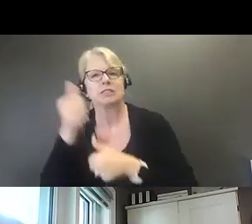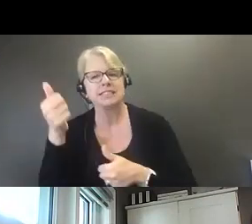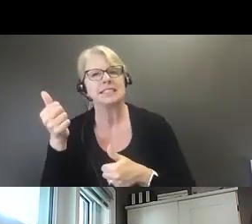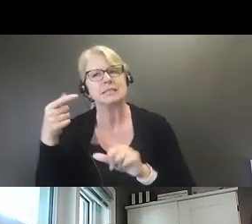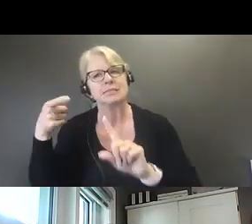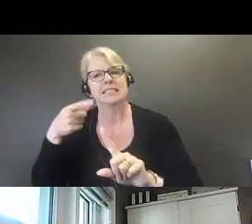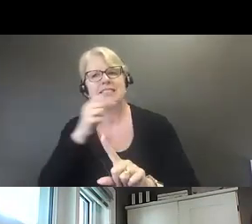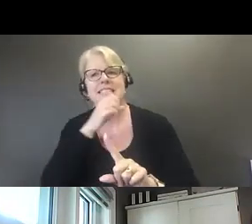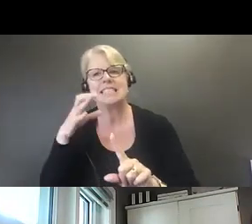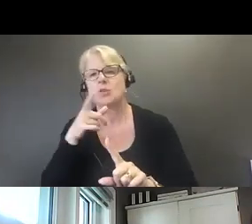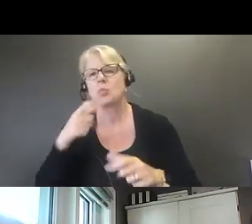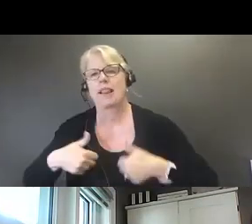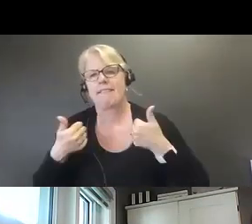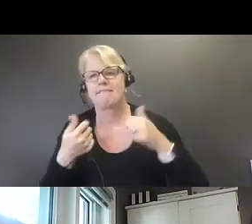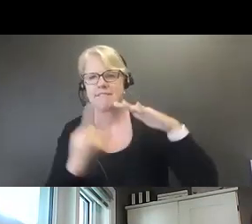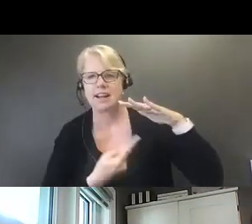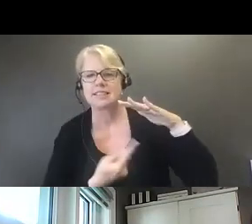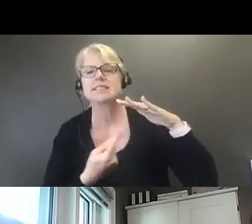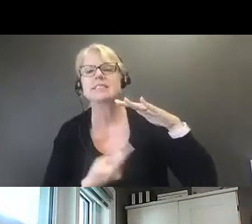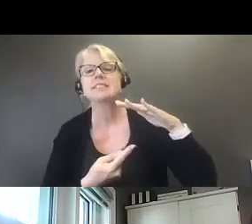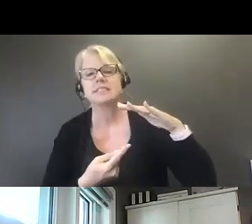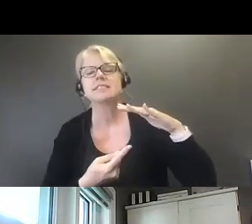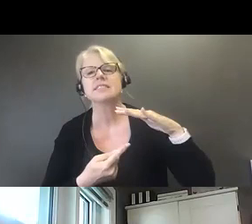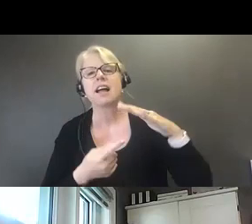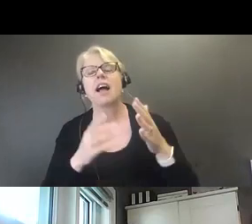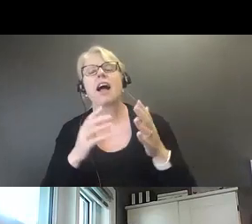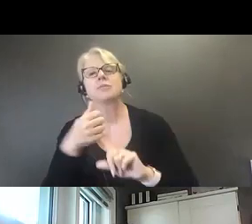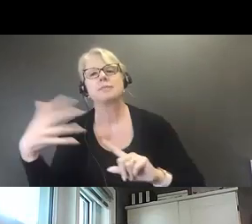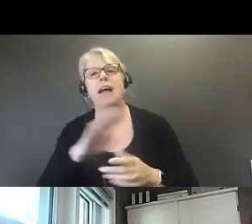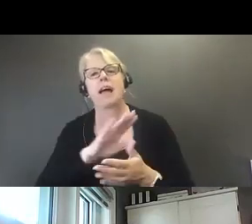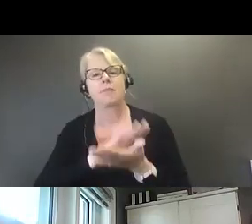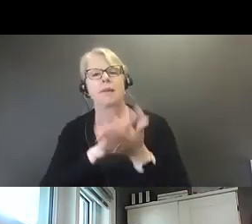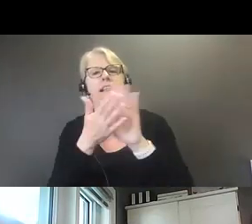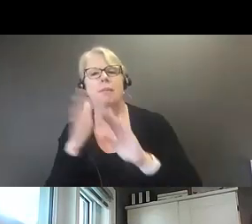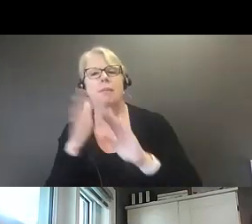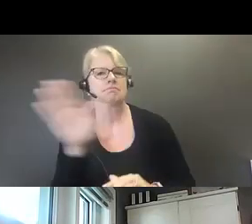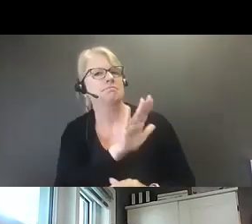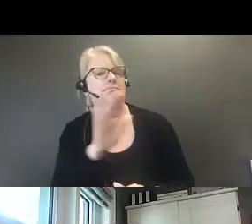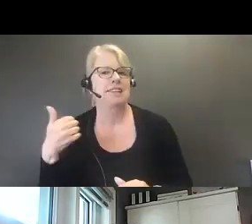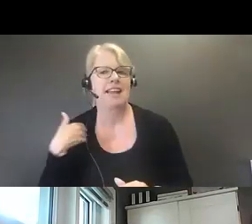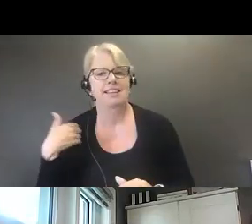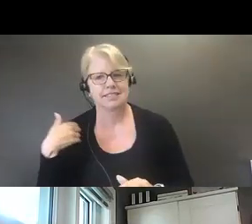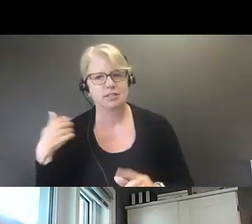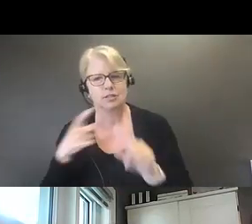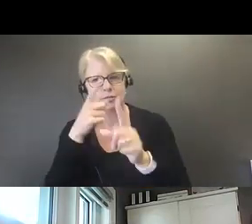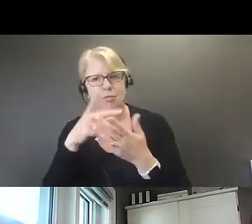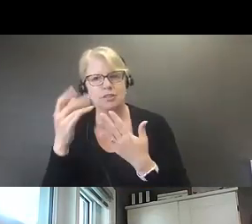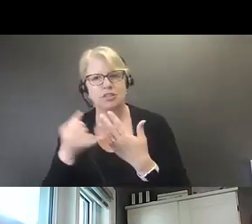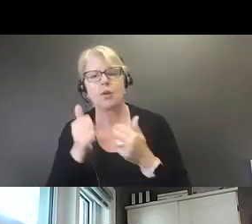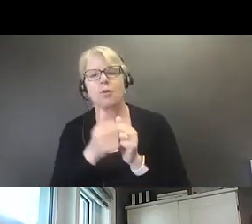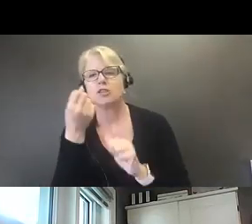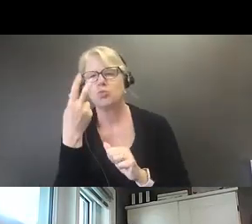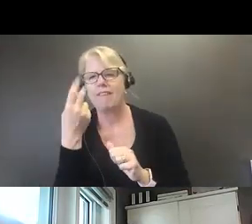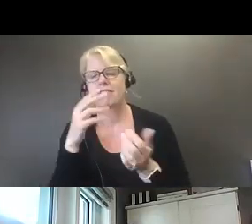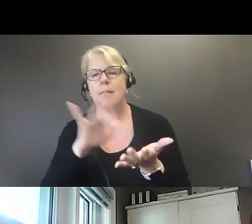who are living in isolation. So SIP expanded and became a national initiative with 12 plus medical school